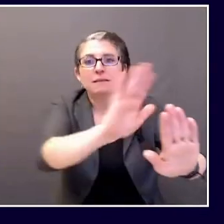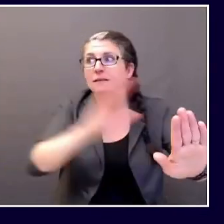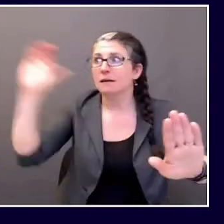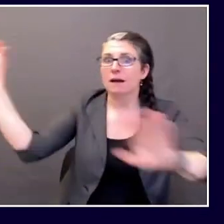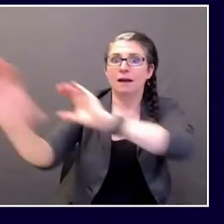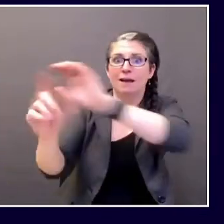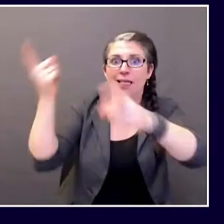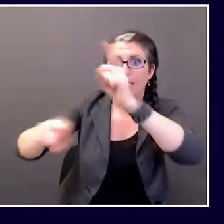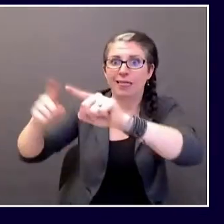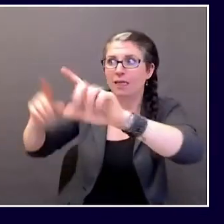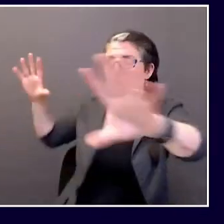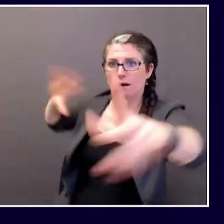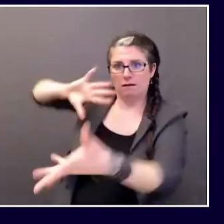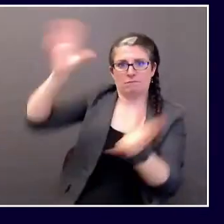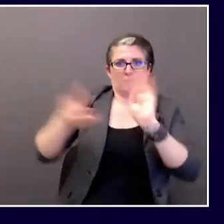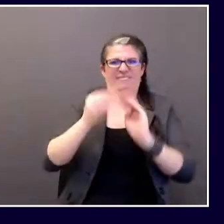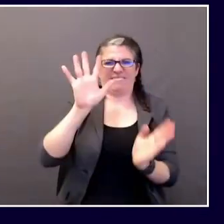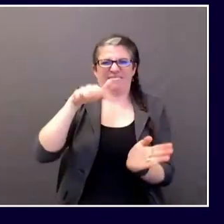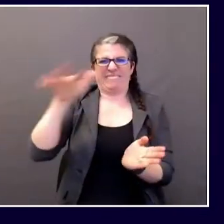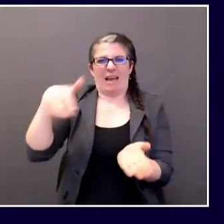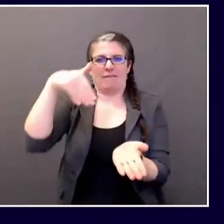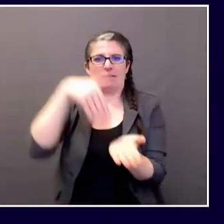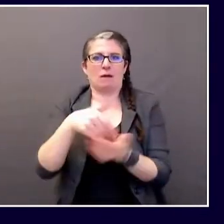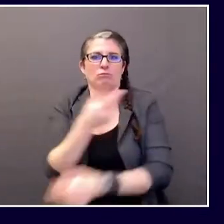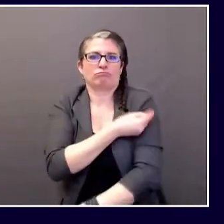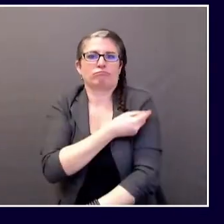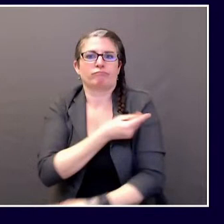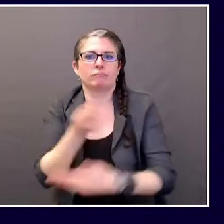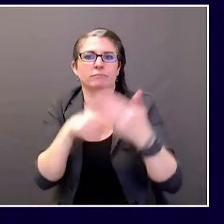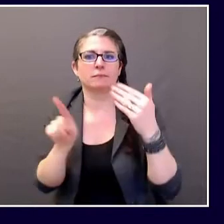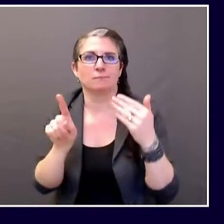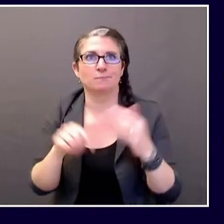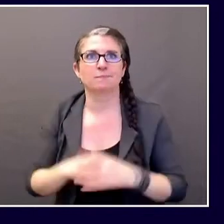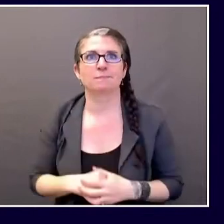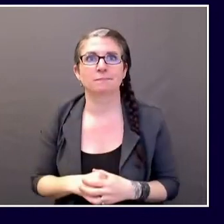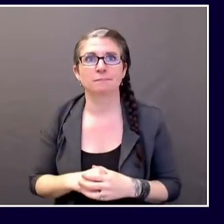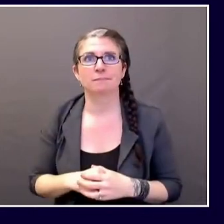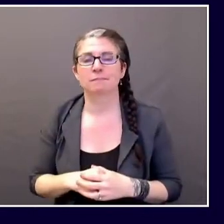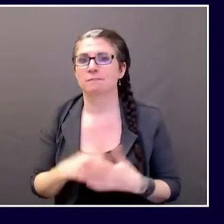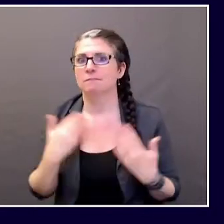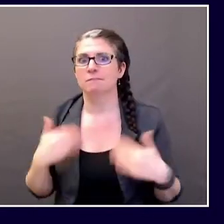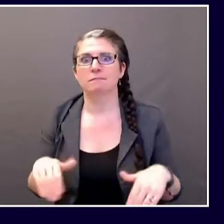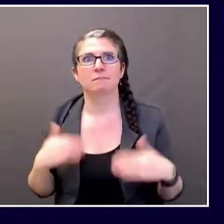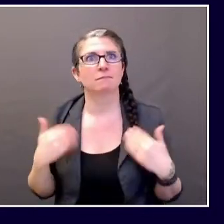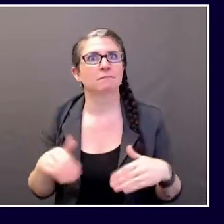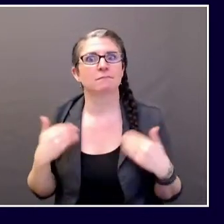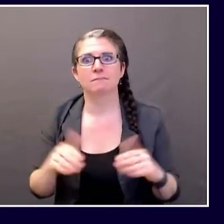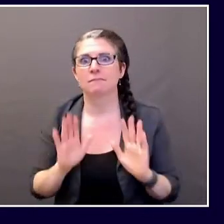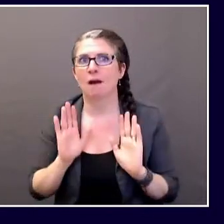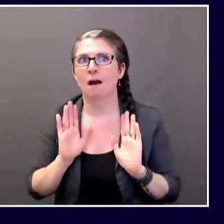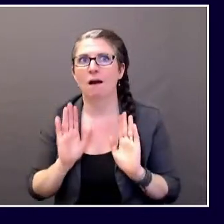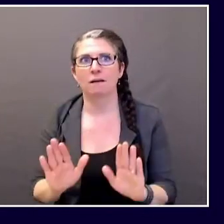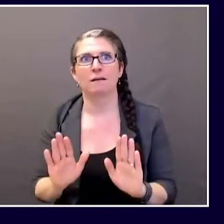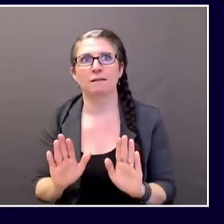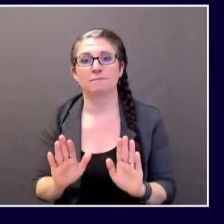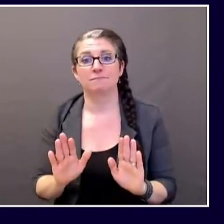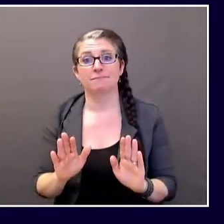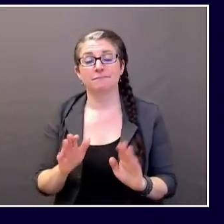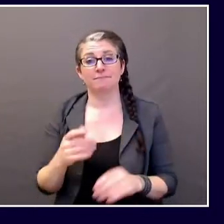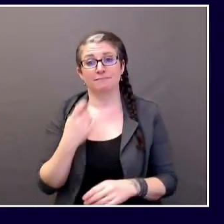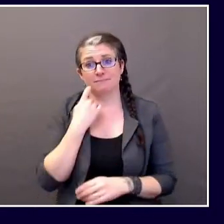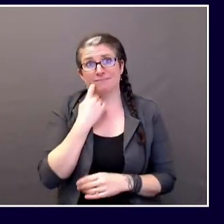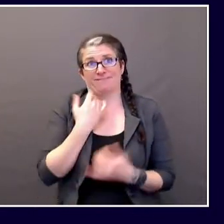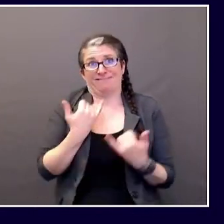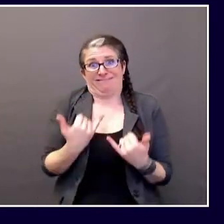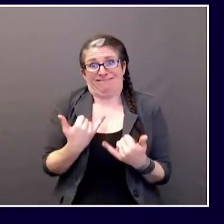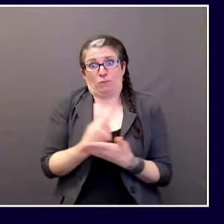that Maine not only expanded eligibility for vaccination to people ages 60 to 69, but also opened